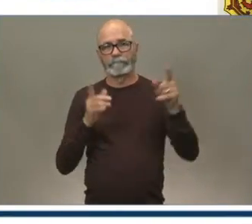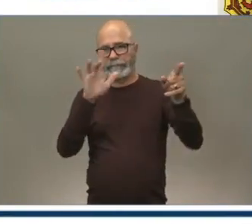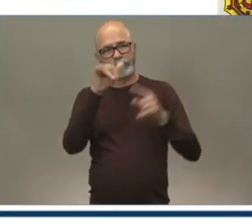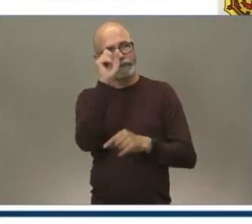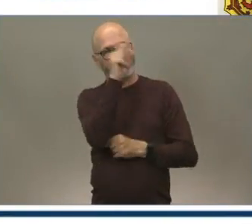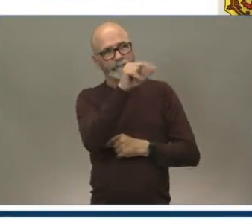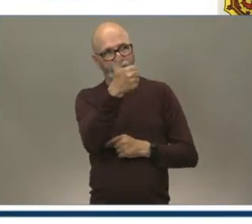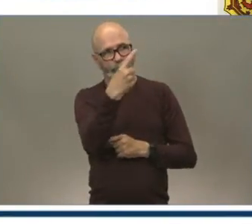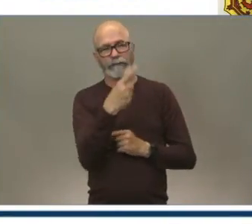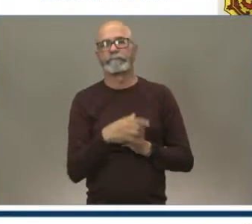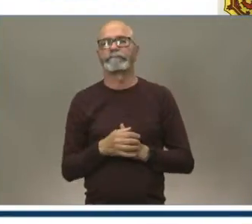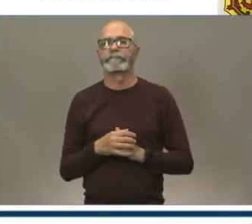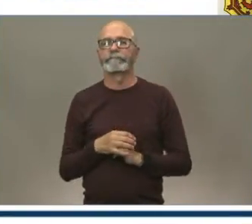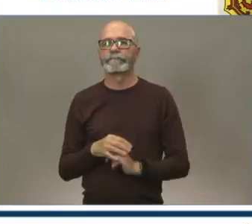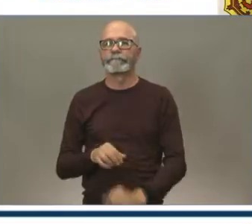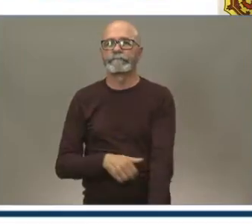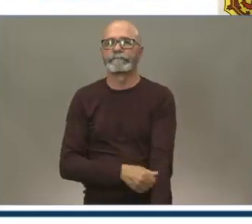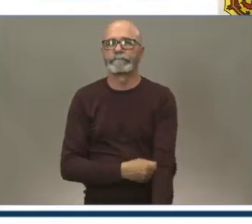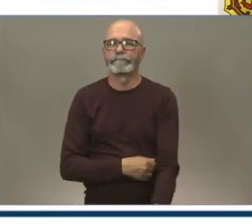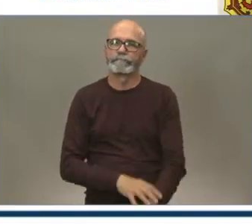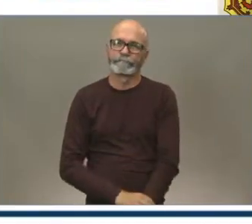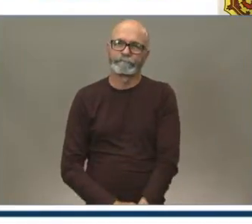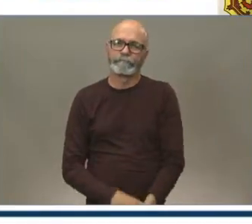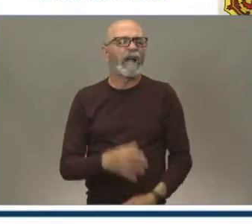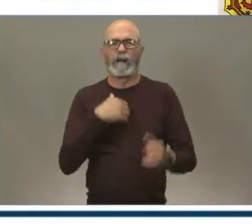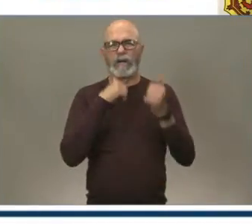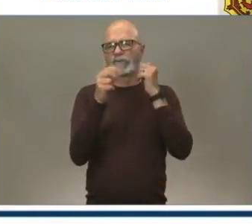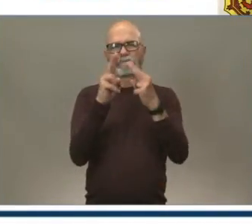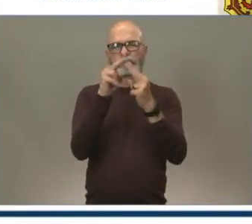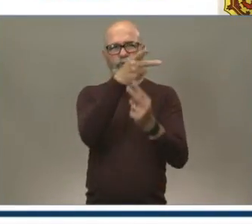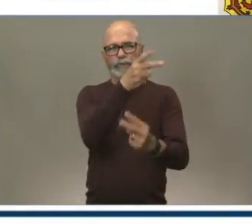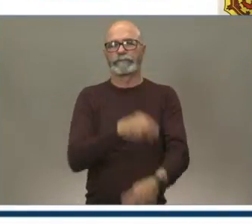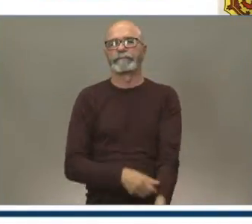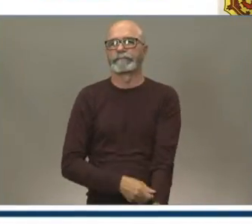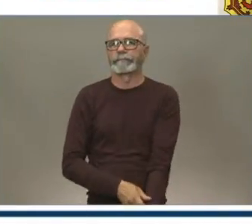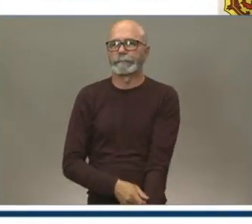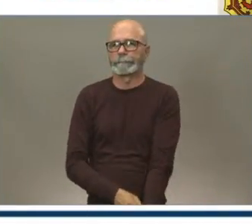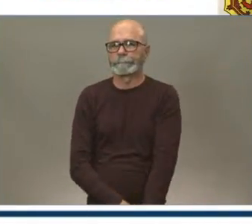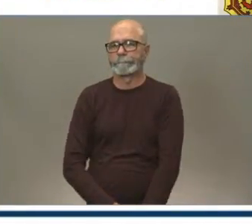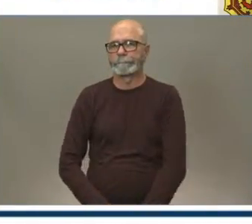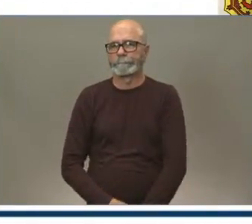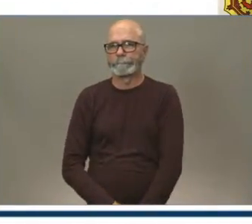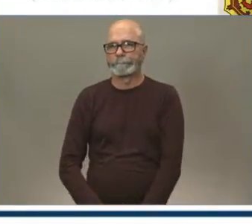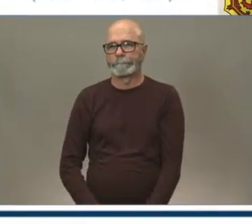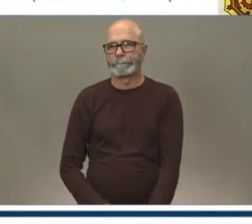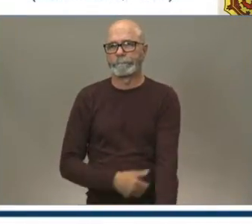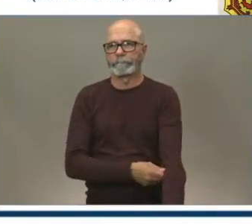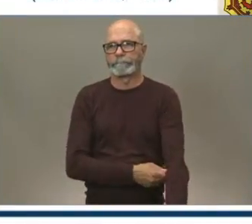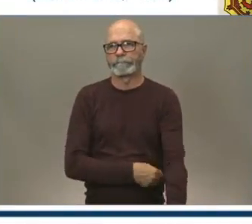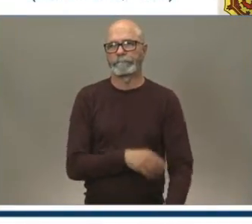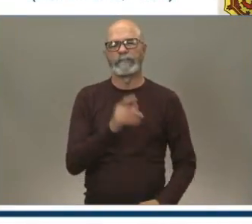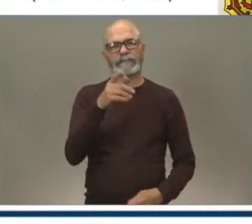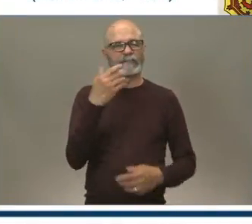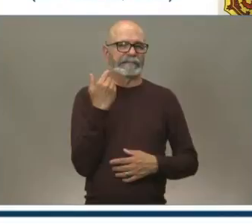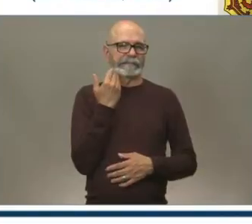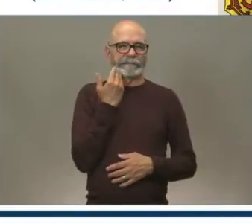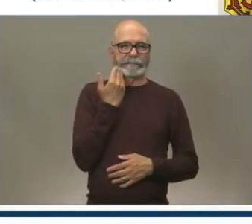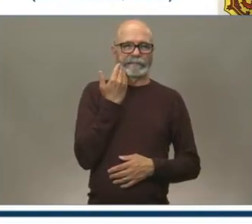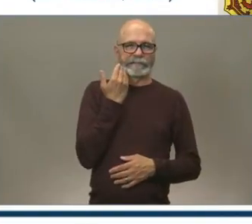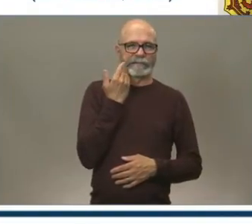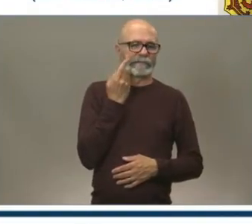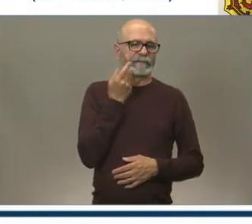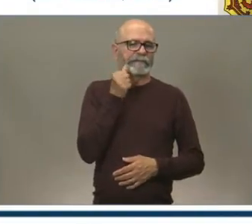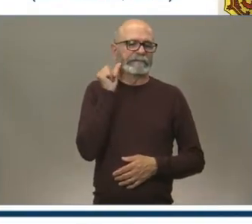next question is for either Dr. Strang or Premier Rankin. Given the last few days, are we doing enough to check in